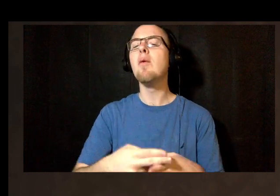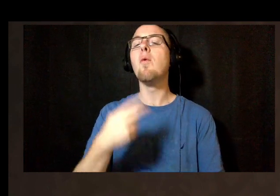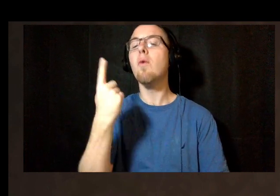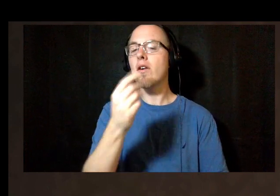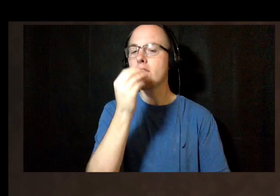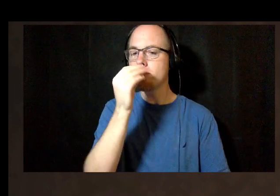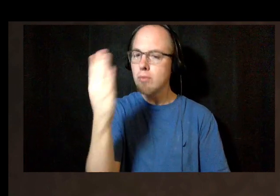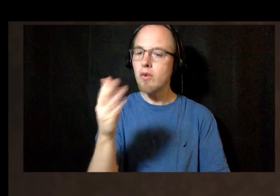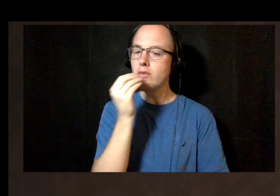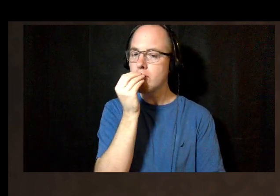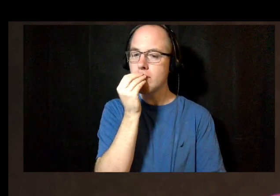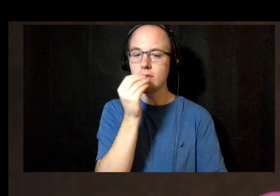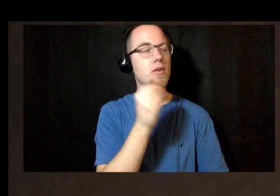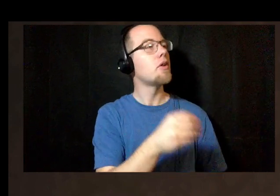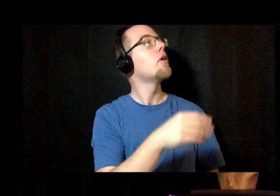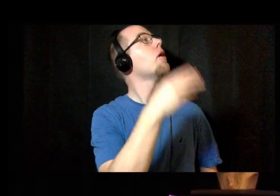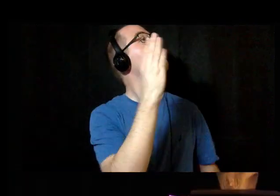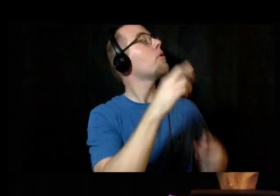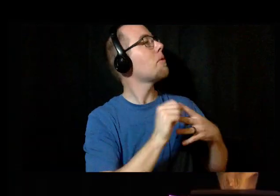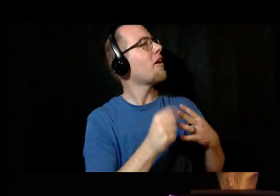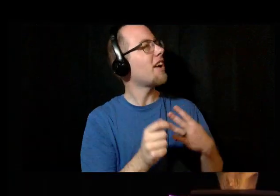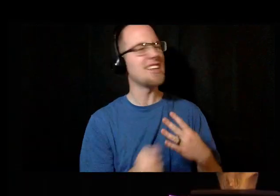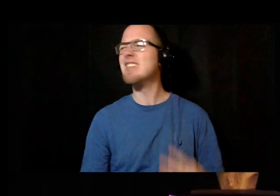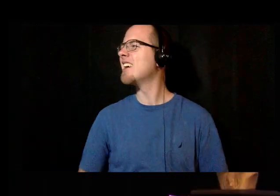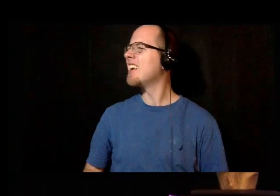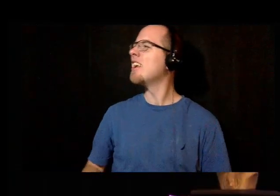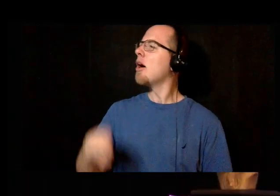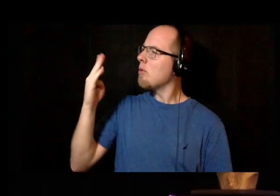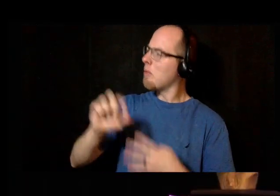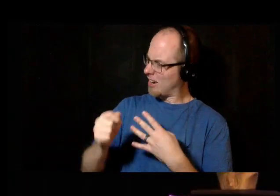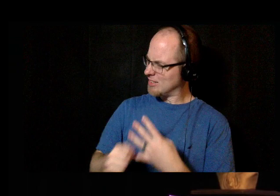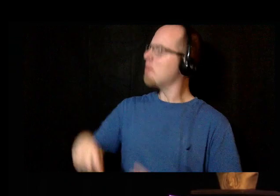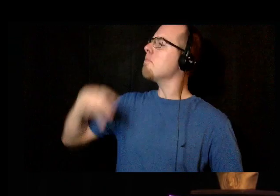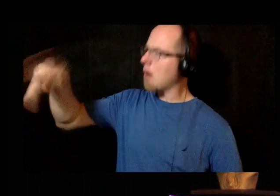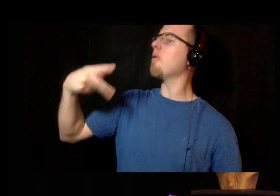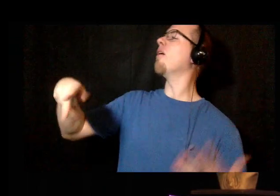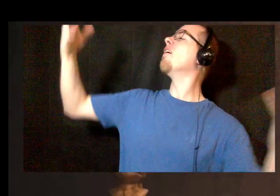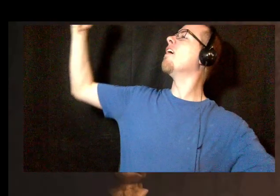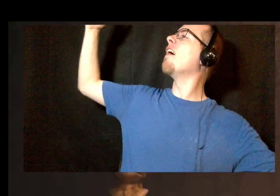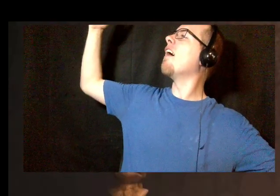food. Blueberries are fucking purple!